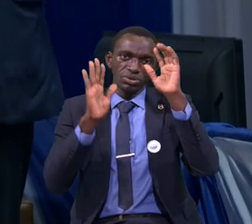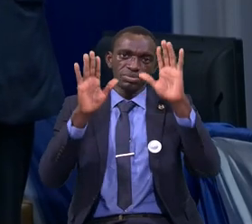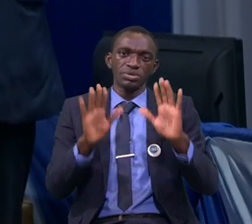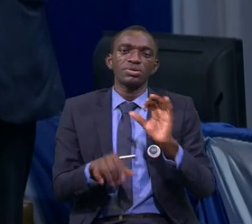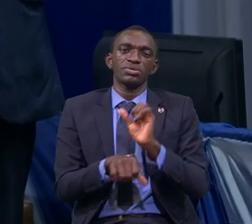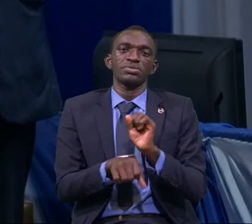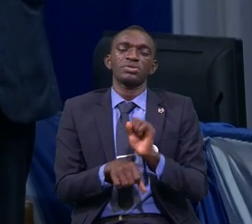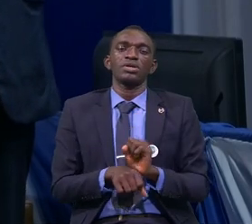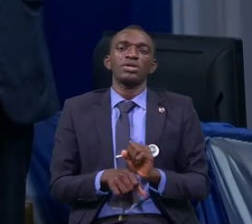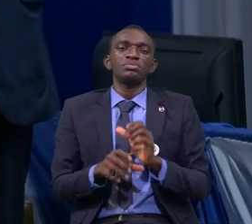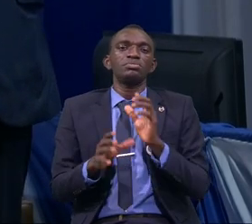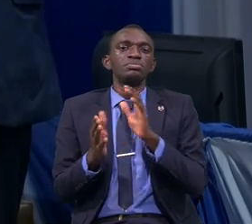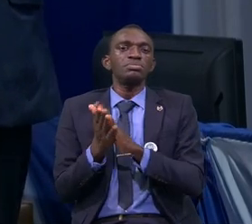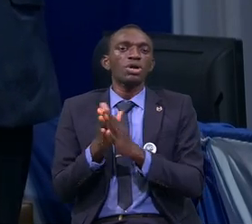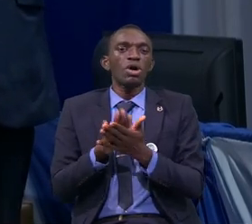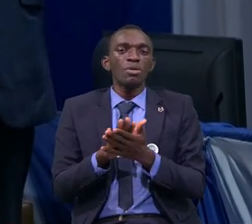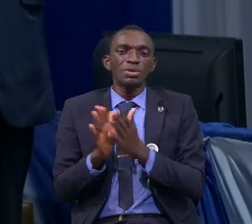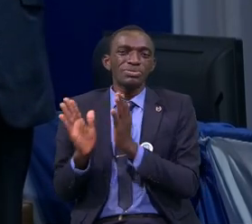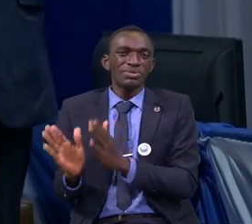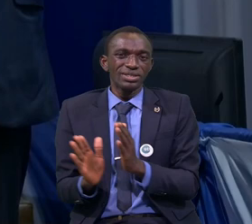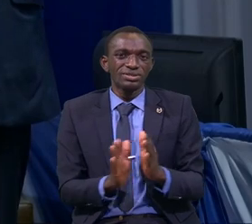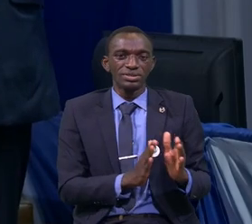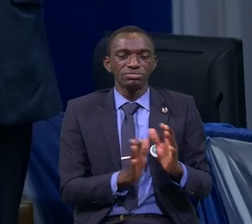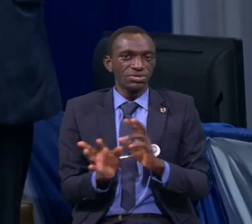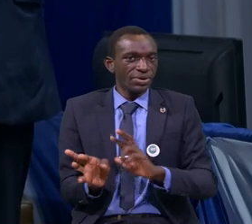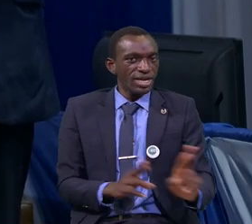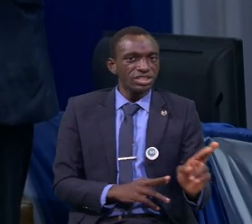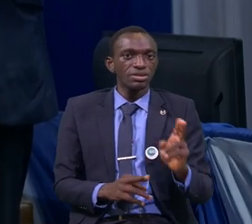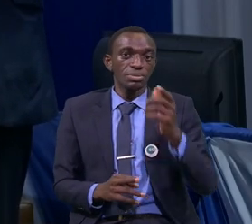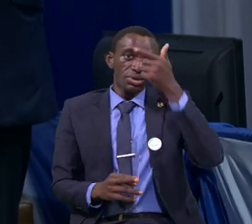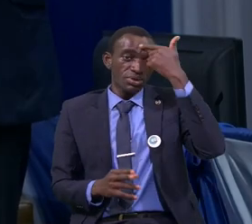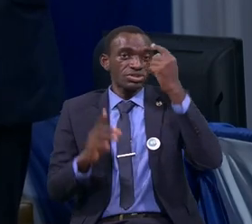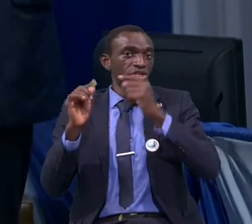ready because the Lord will touch your life.